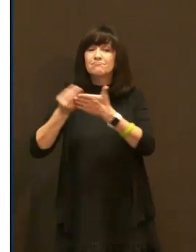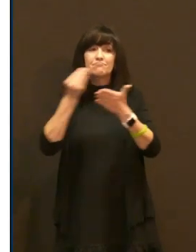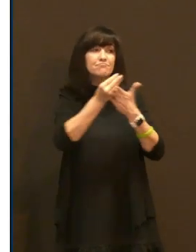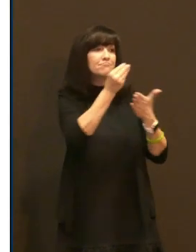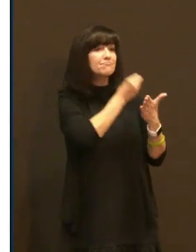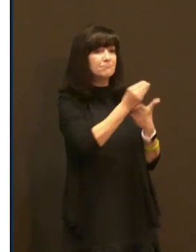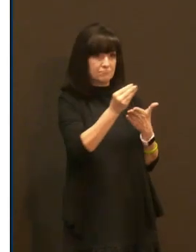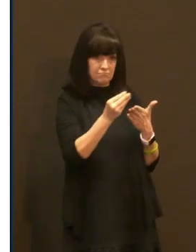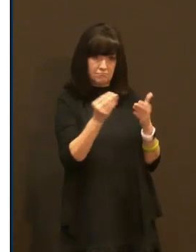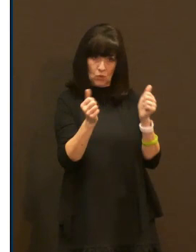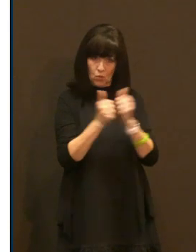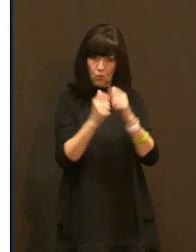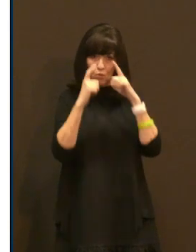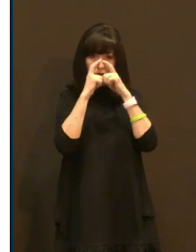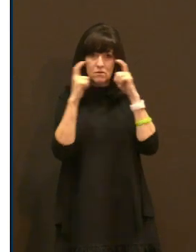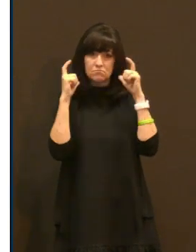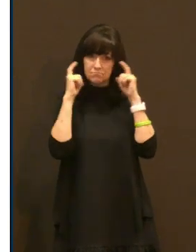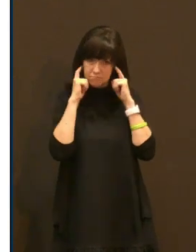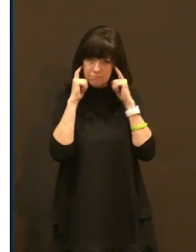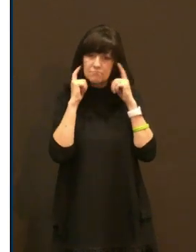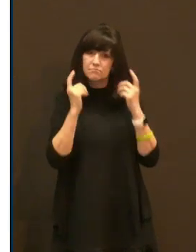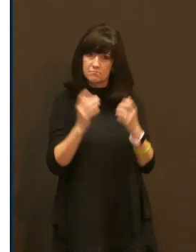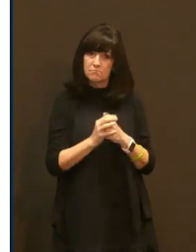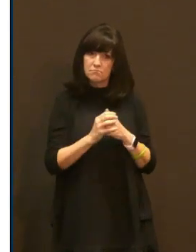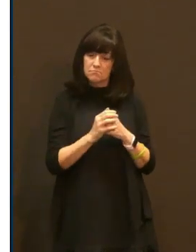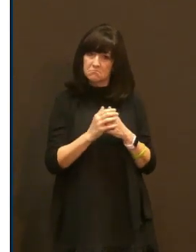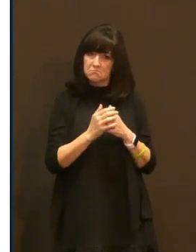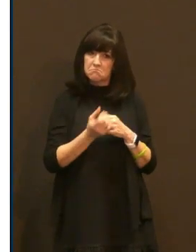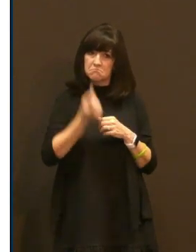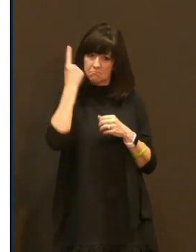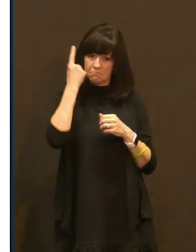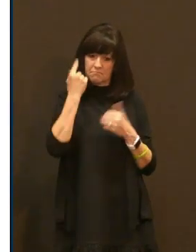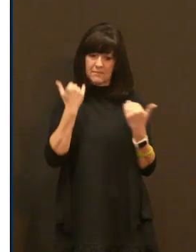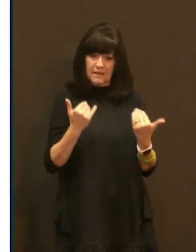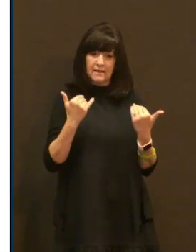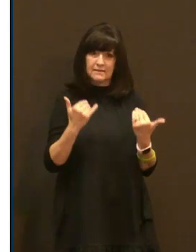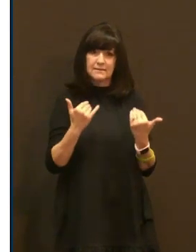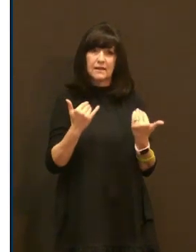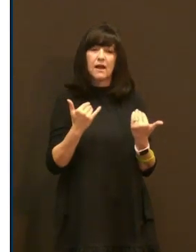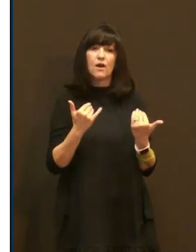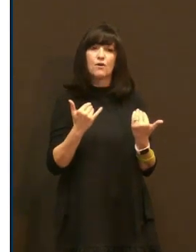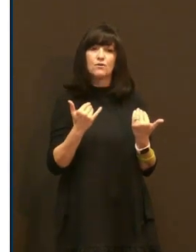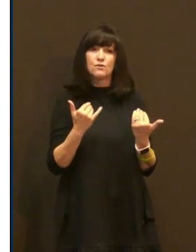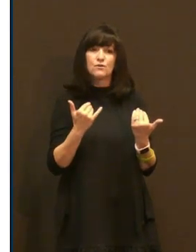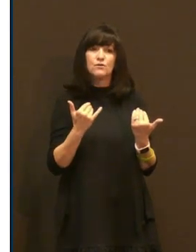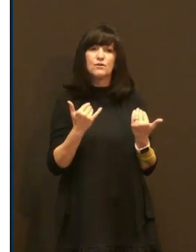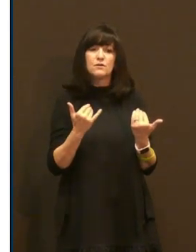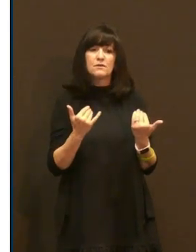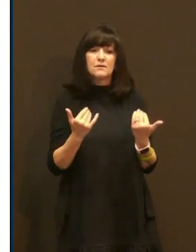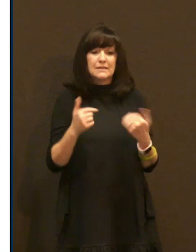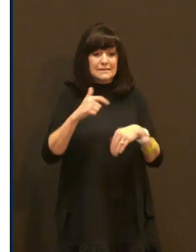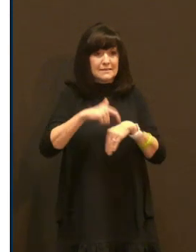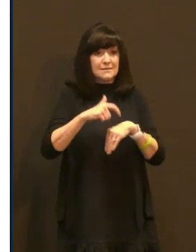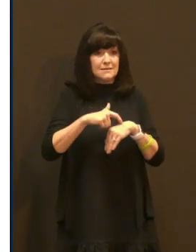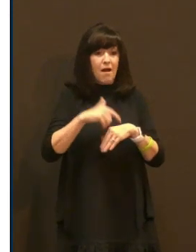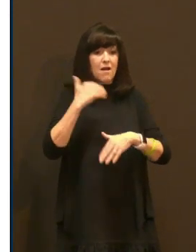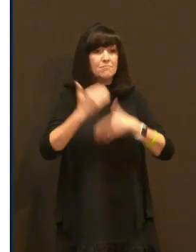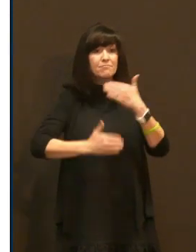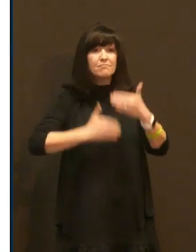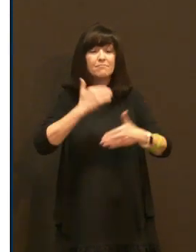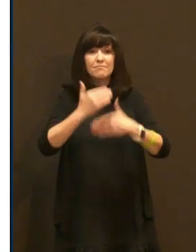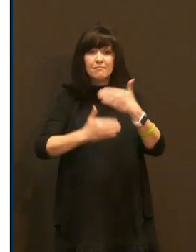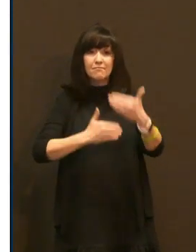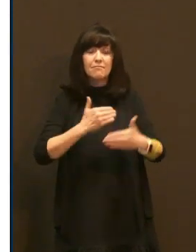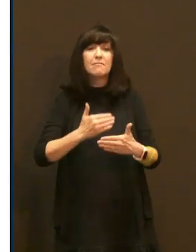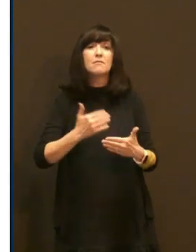We know that as crowds are invited back, as we eliminate the short-term rental ban and